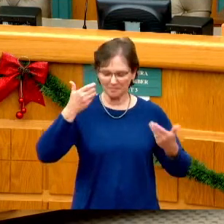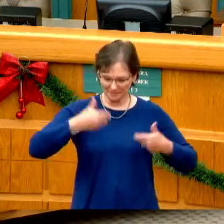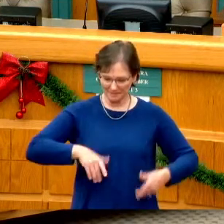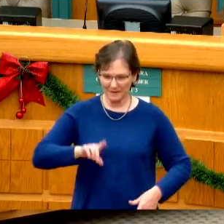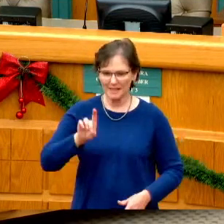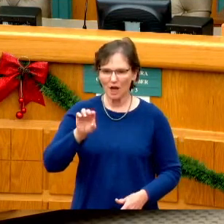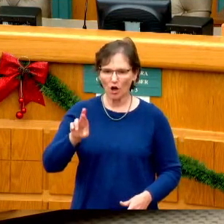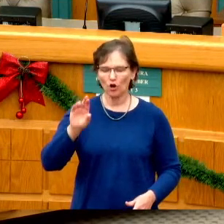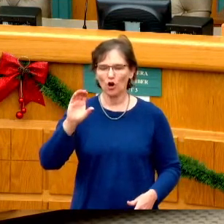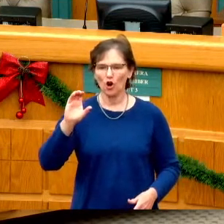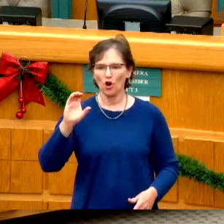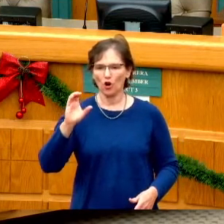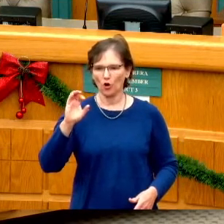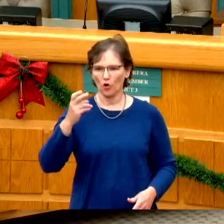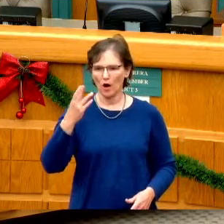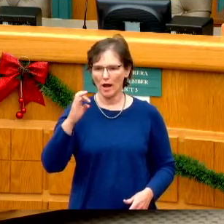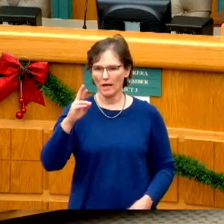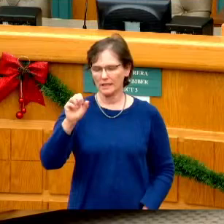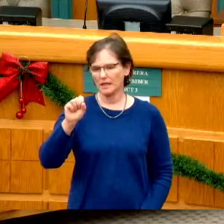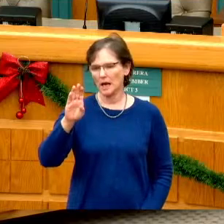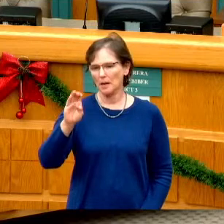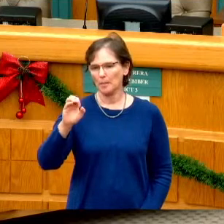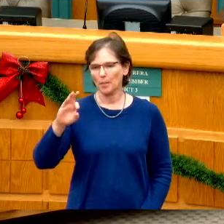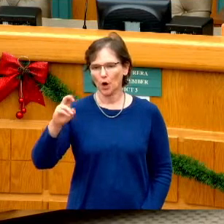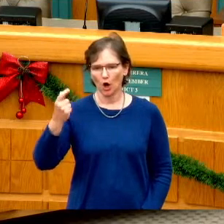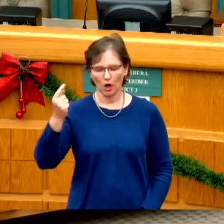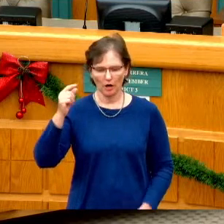behalf of the Coastal Bend COVID Task Force.